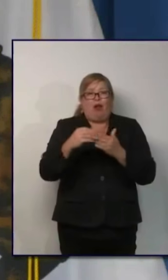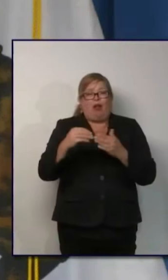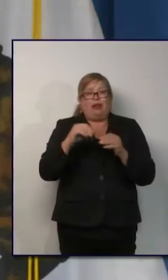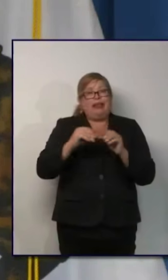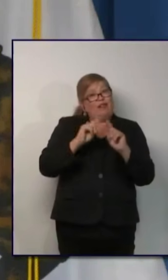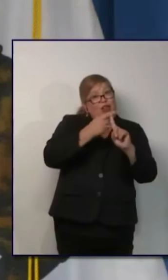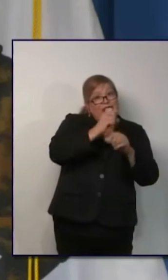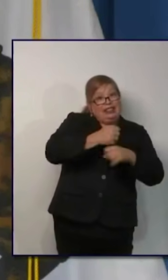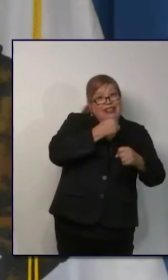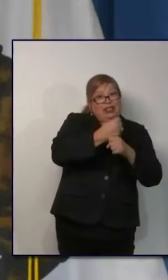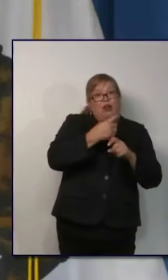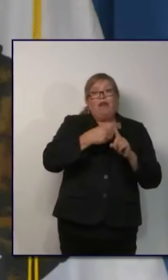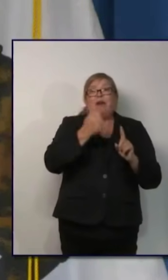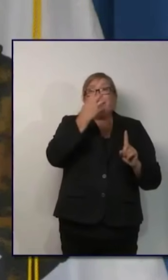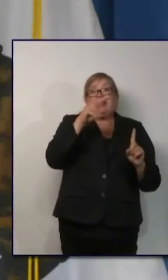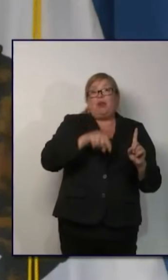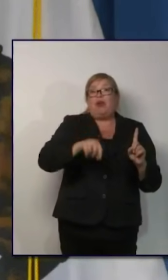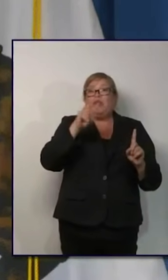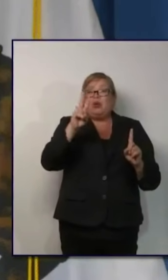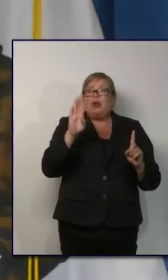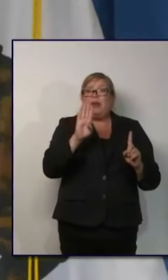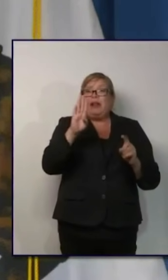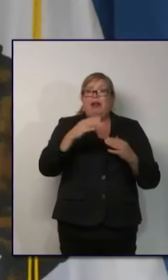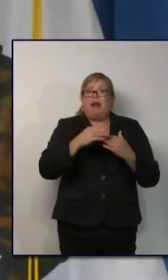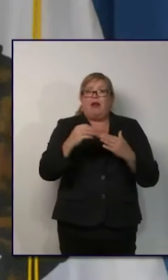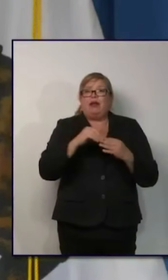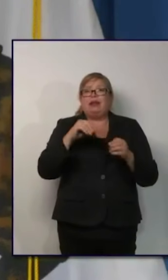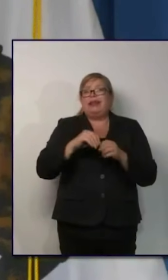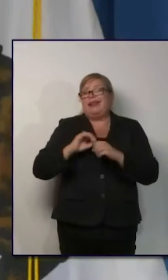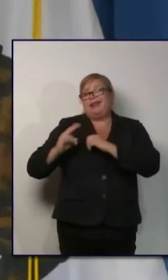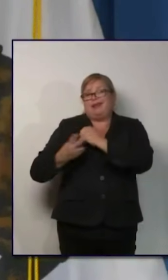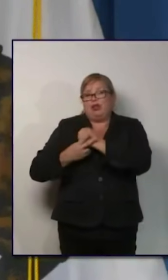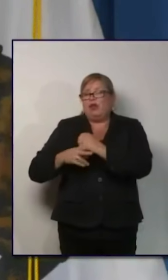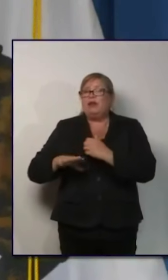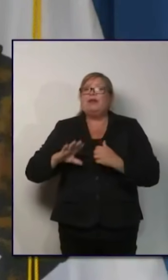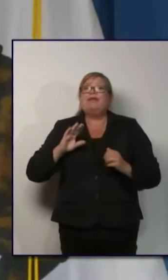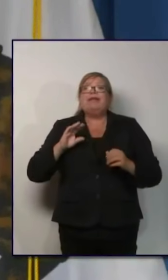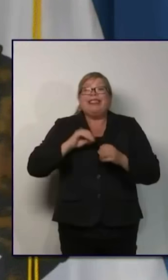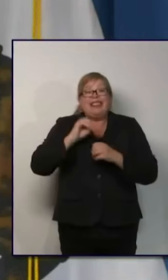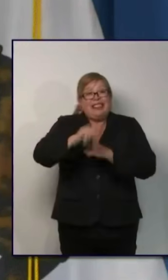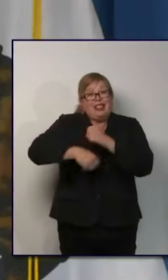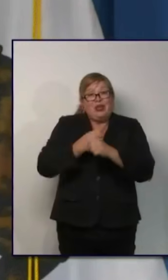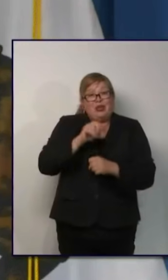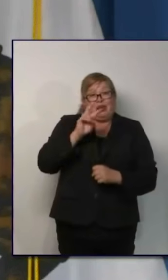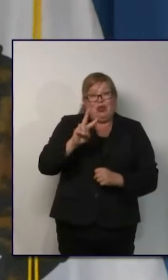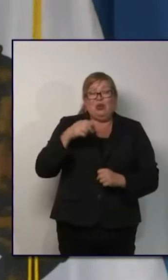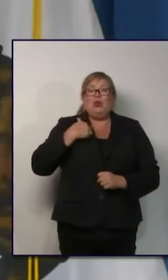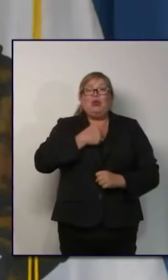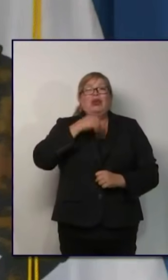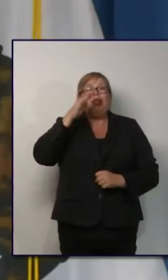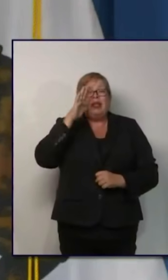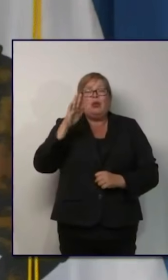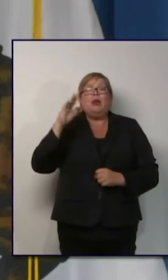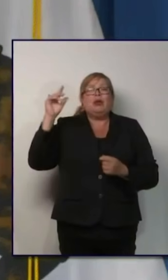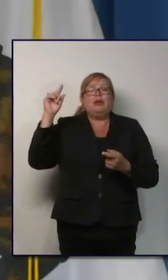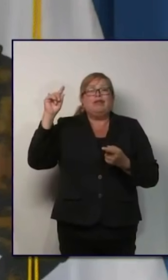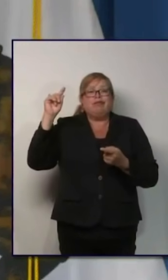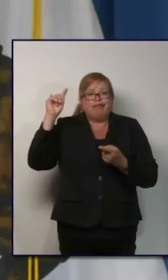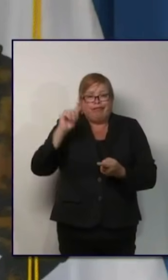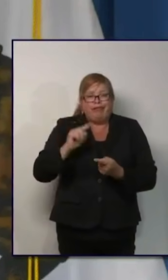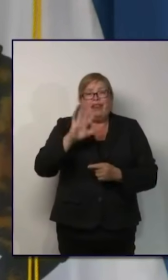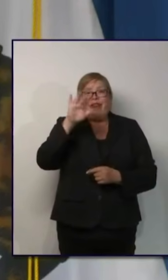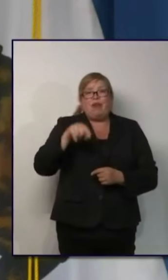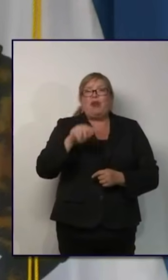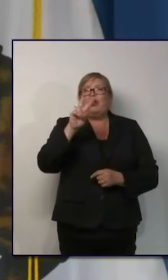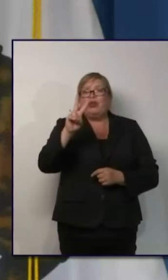one from the $16.2 billion of reserves. In year two, we want to bring down an additional